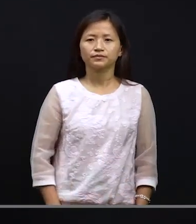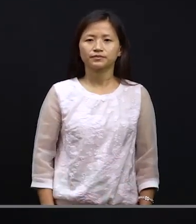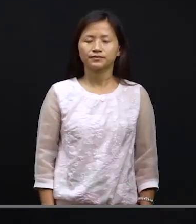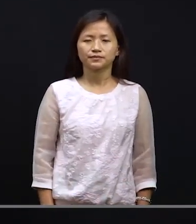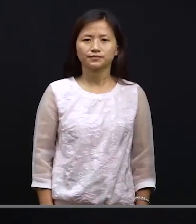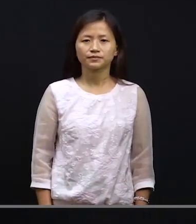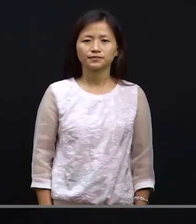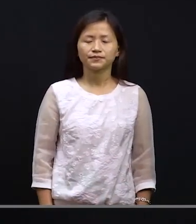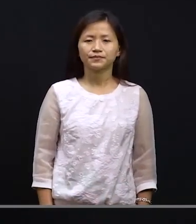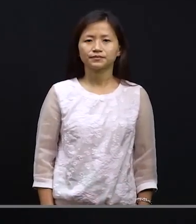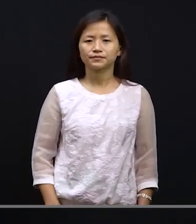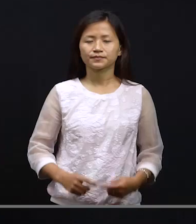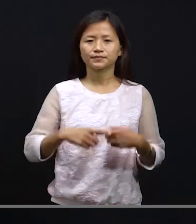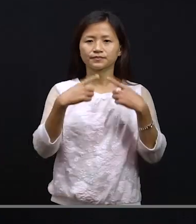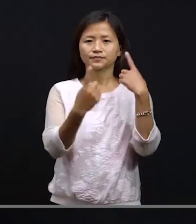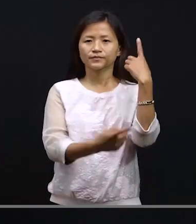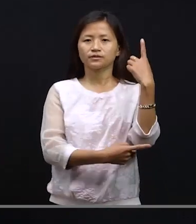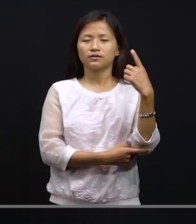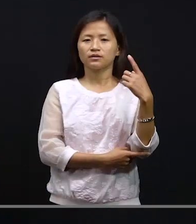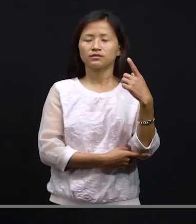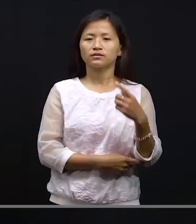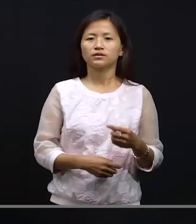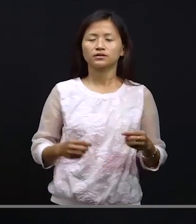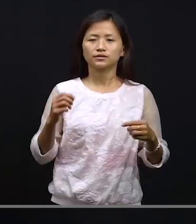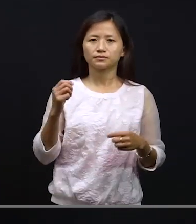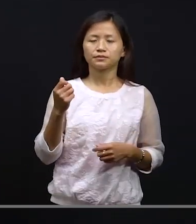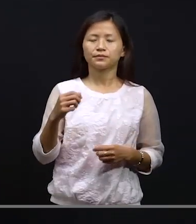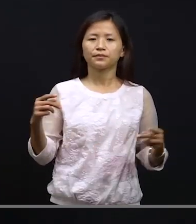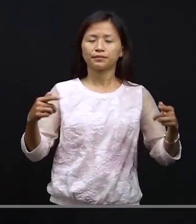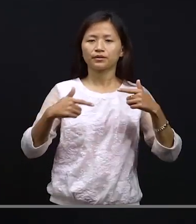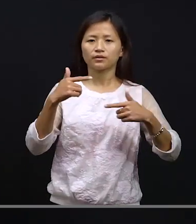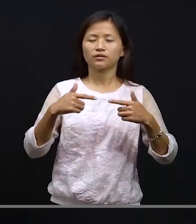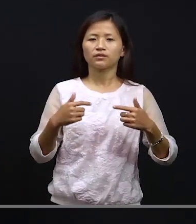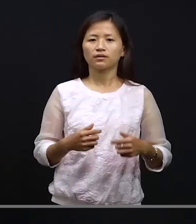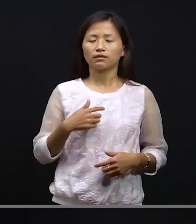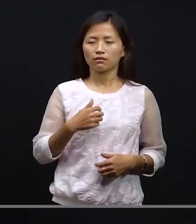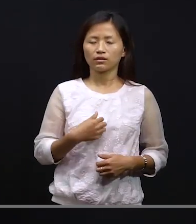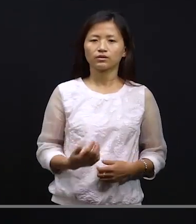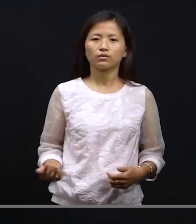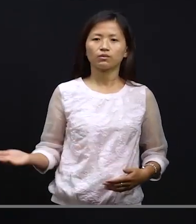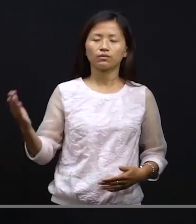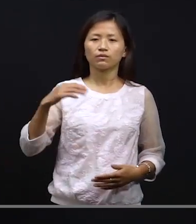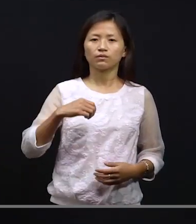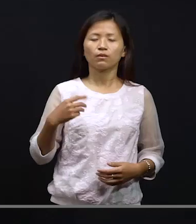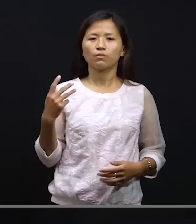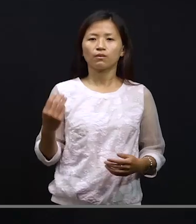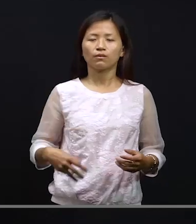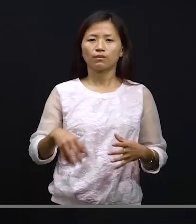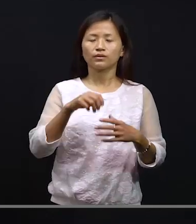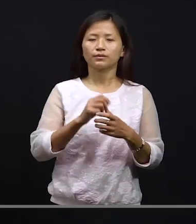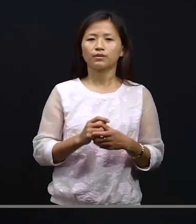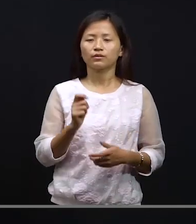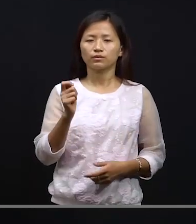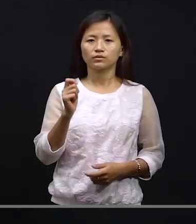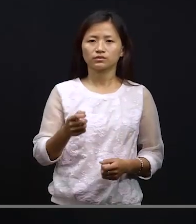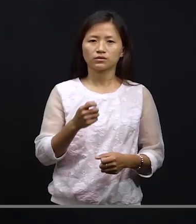along. The last bargain. "Come and hire me," I cried, while in the morning I was walking on